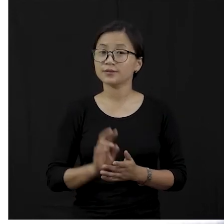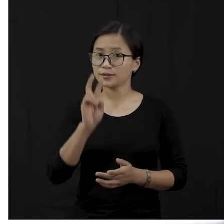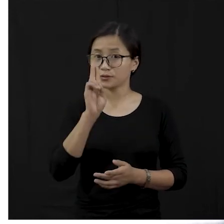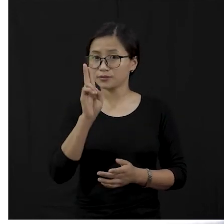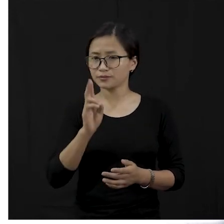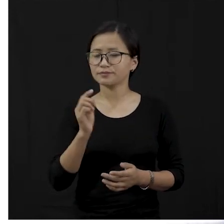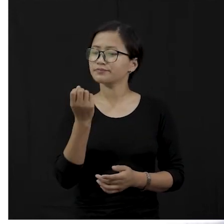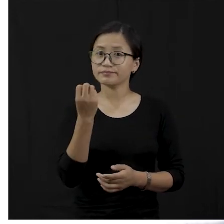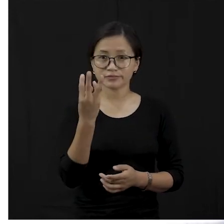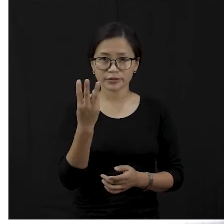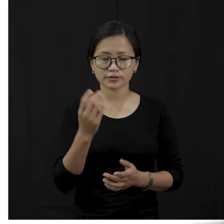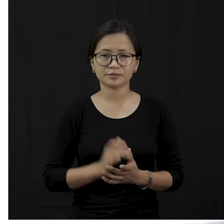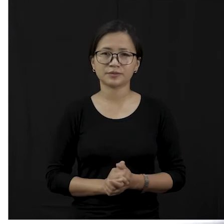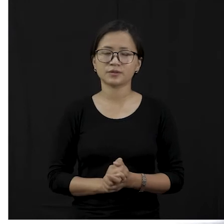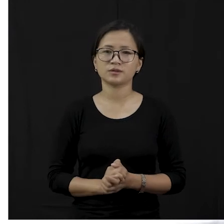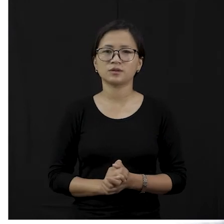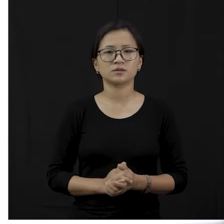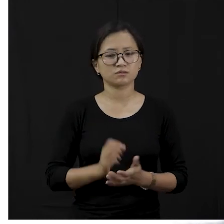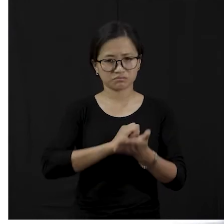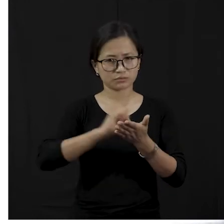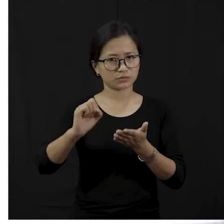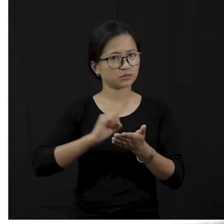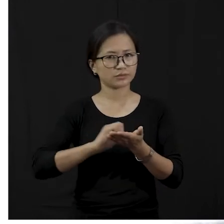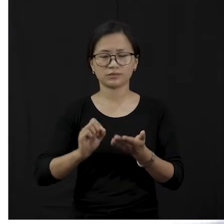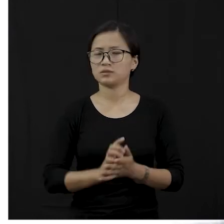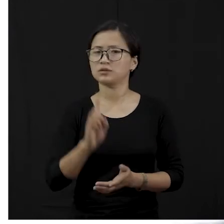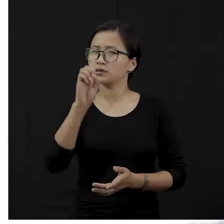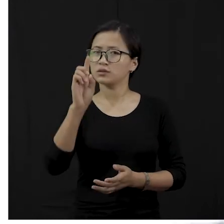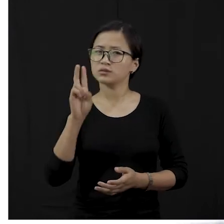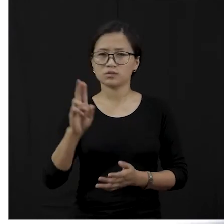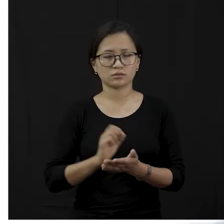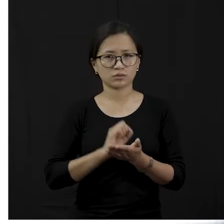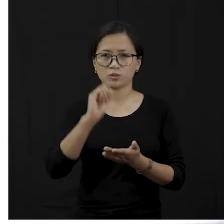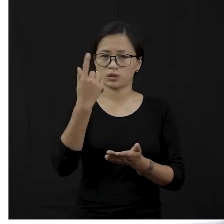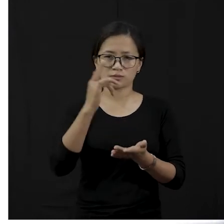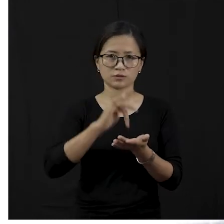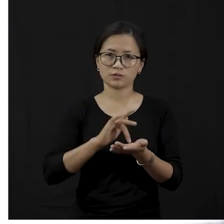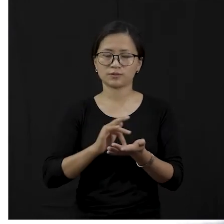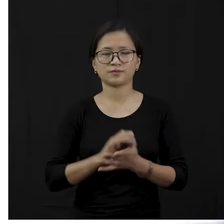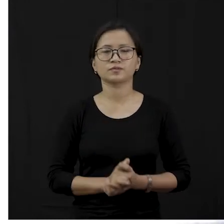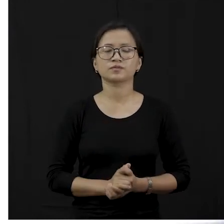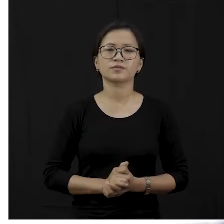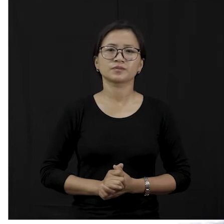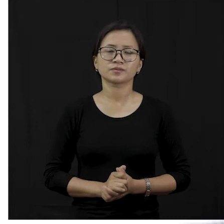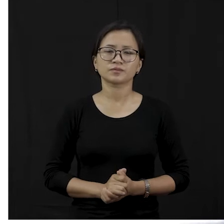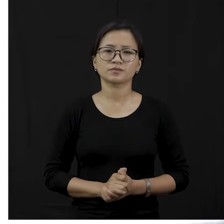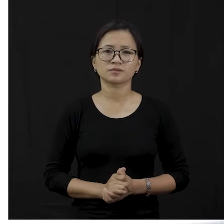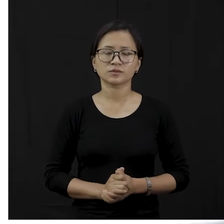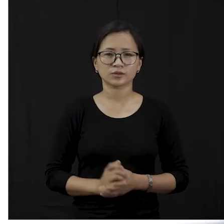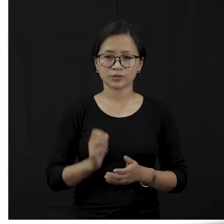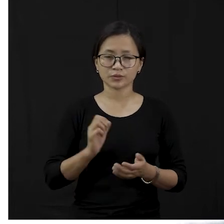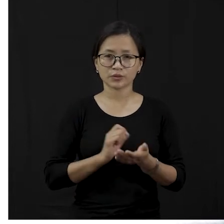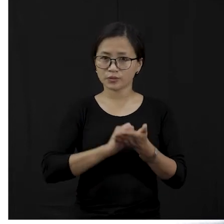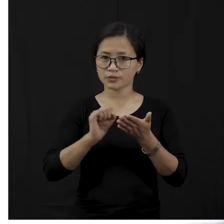two-digit number, right? So we can't write the 12 in ones place. So we